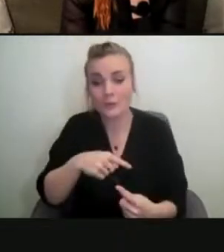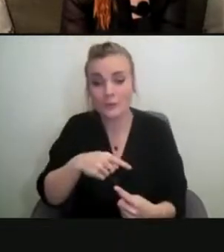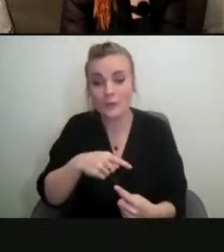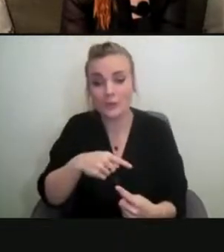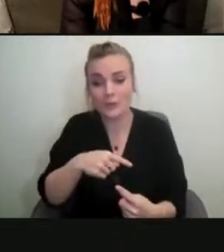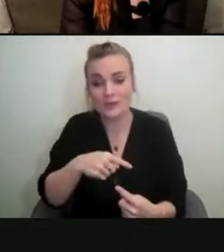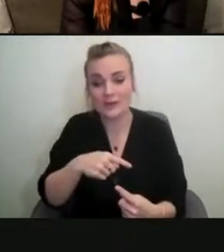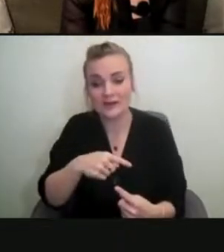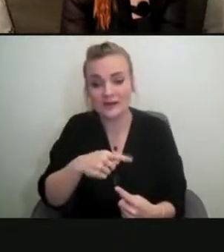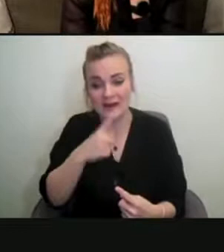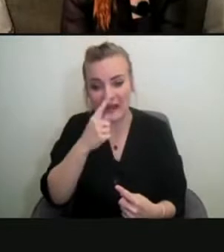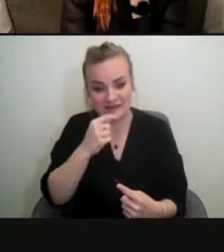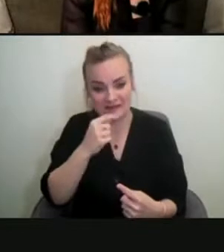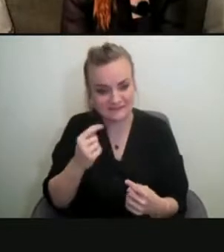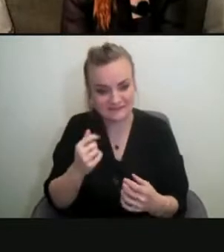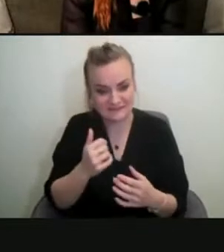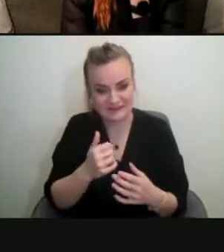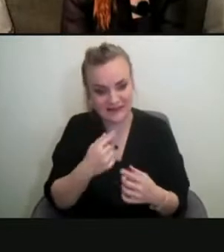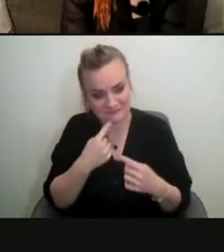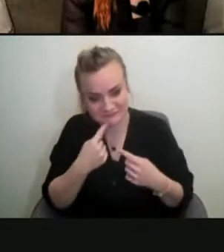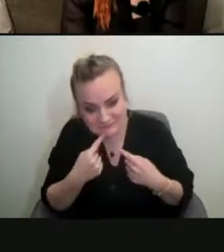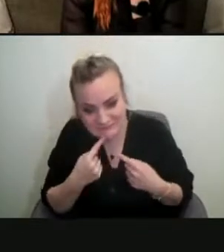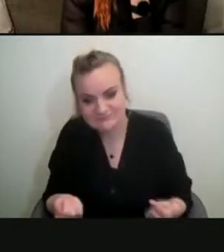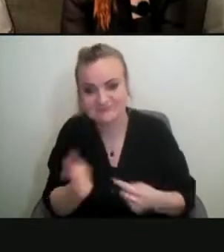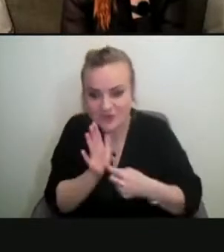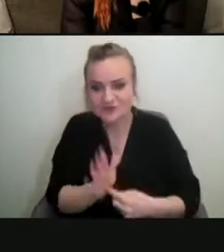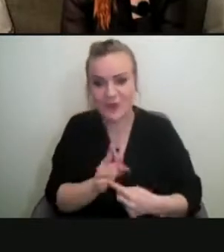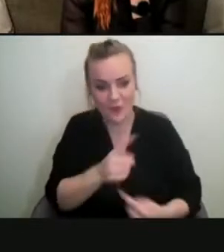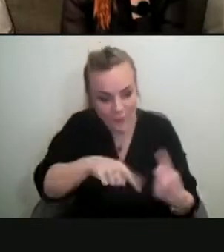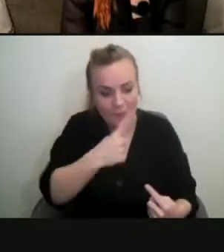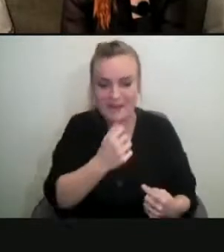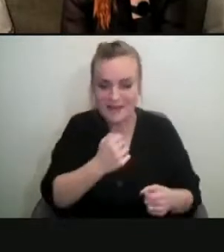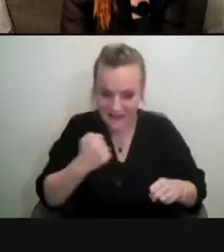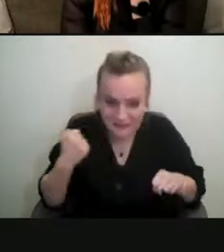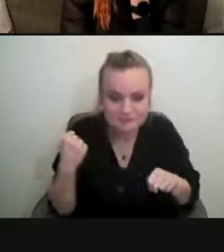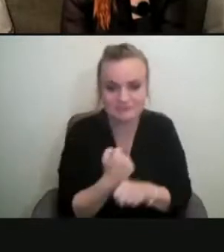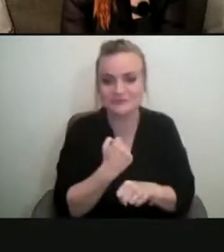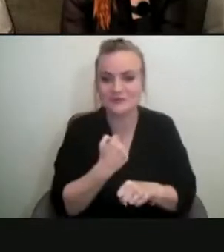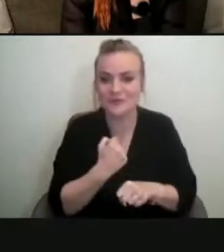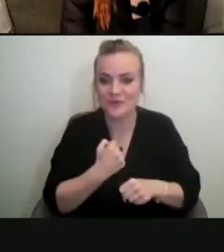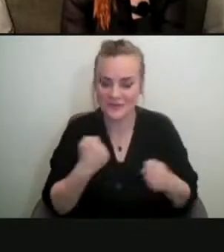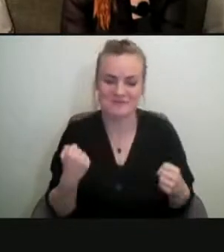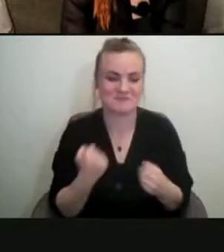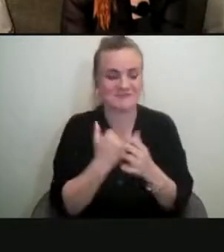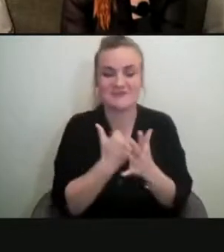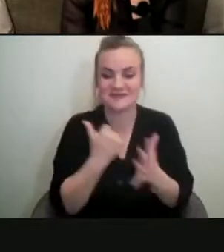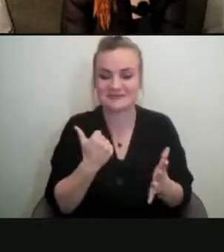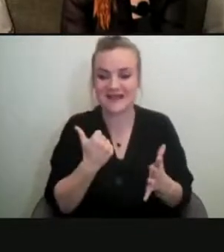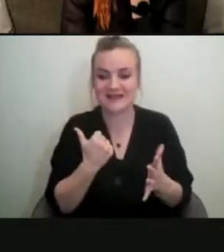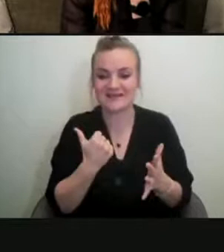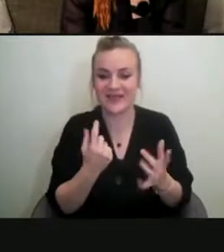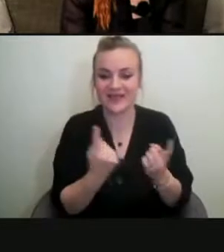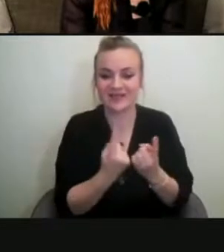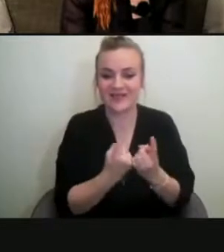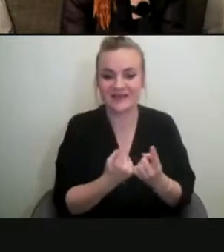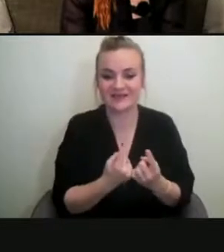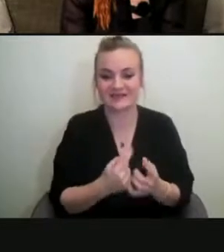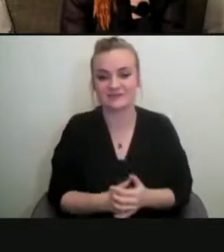do great things. And I want to share this experience when we performed Magic